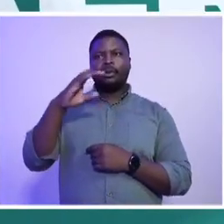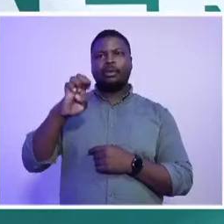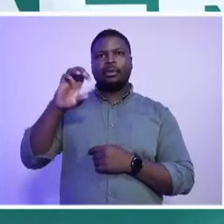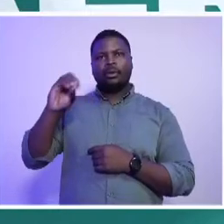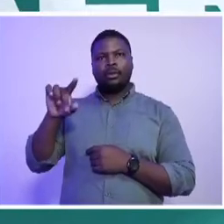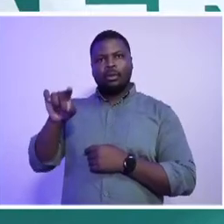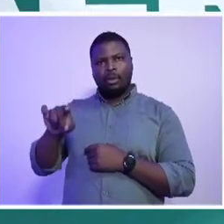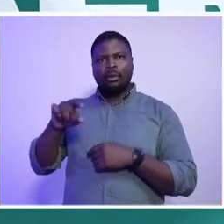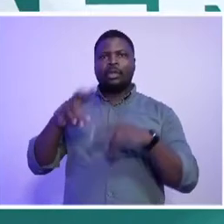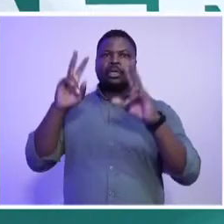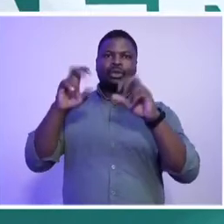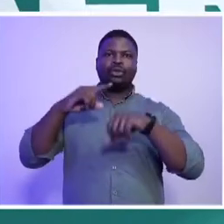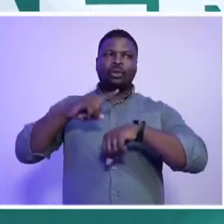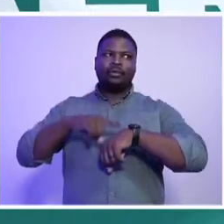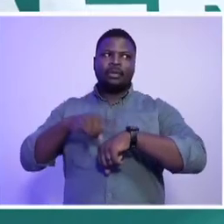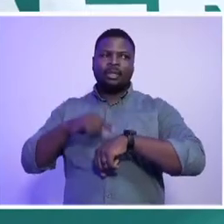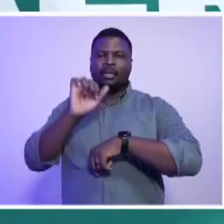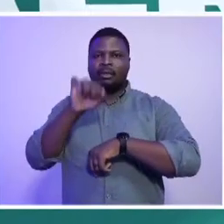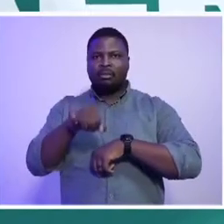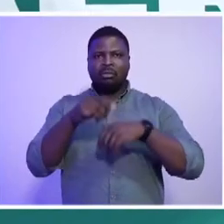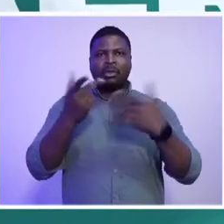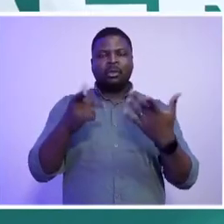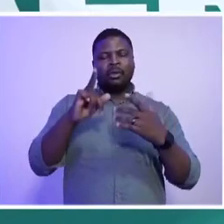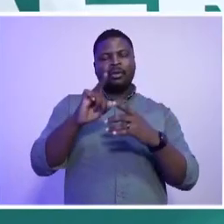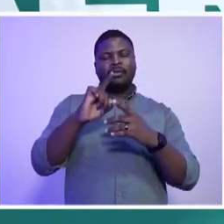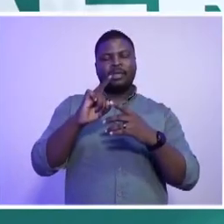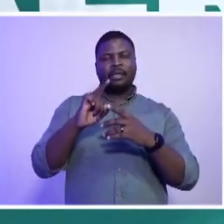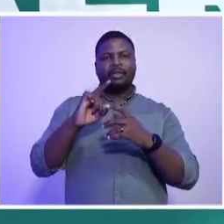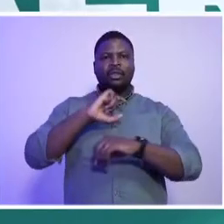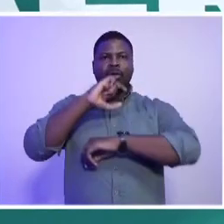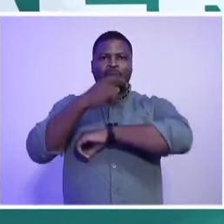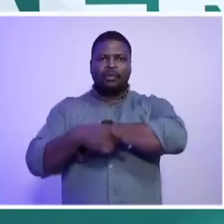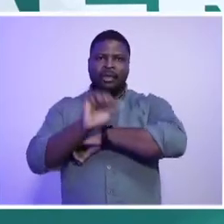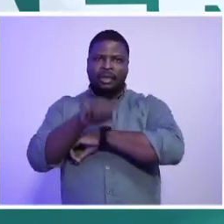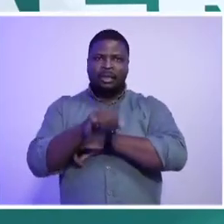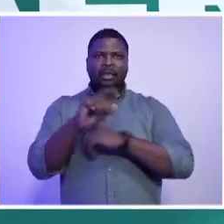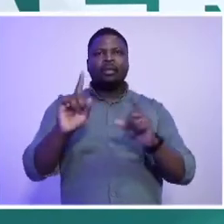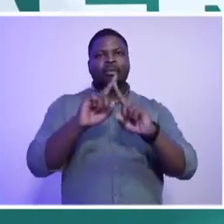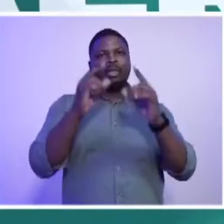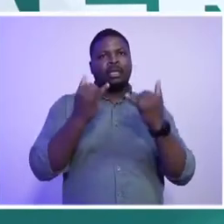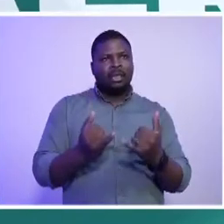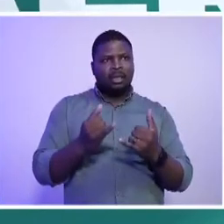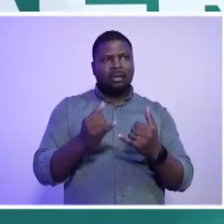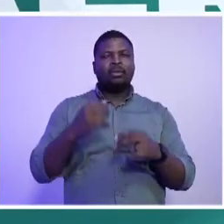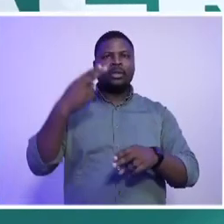around the timing of this conference. So I formally